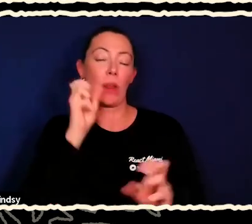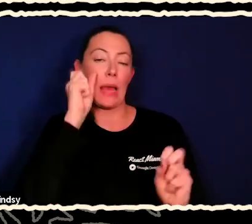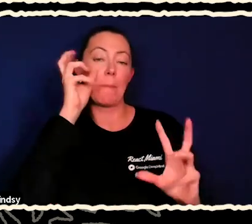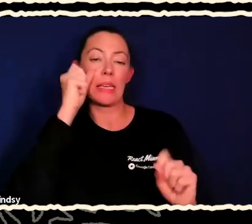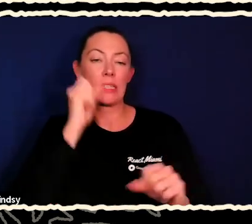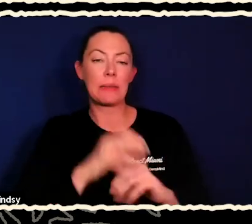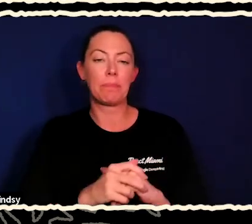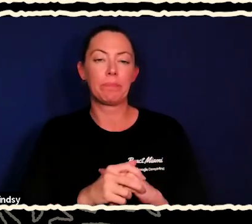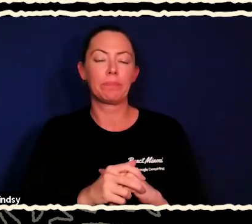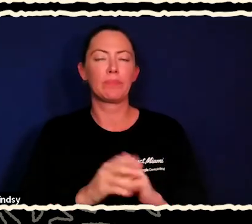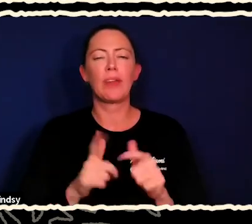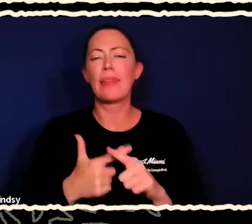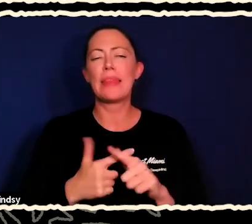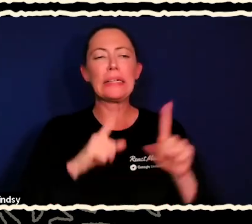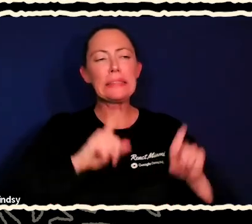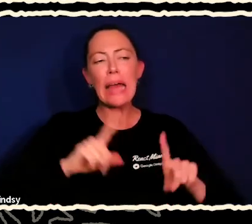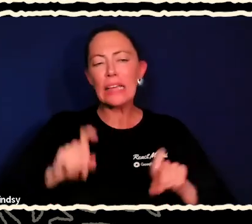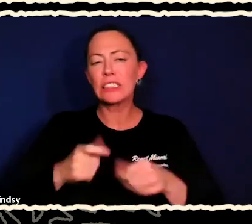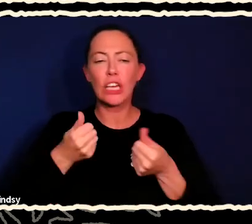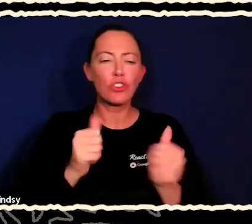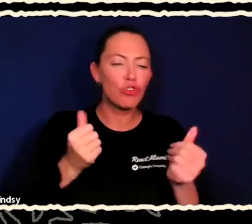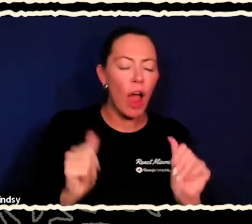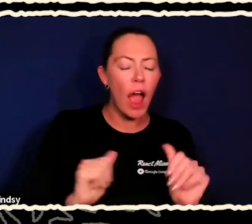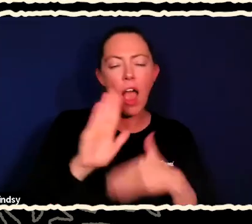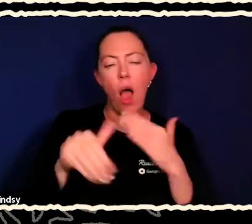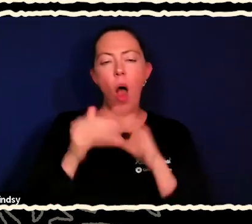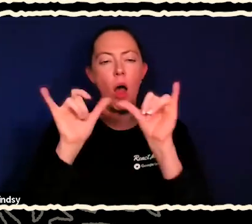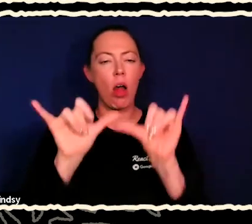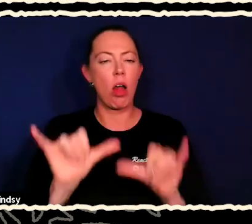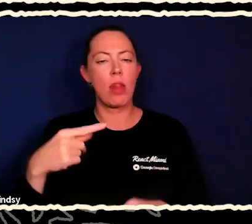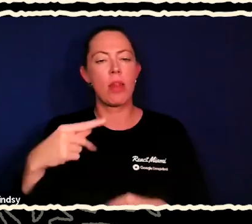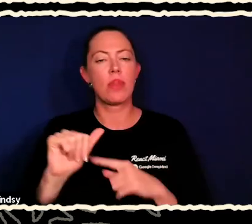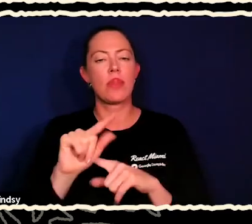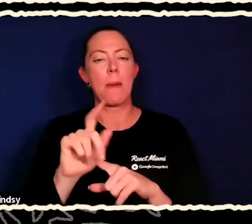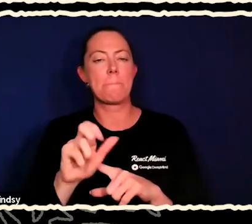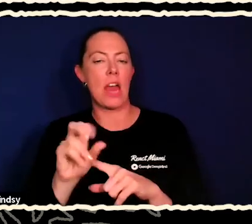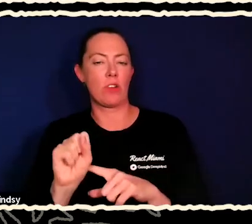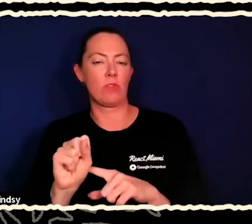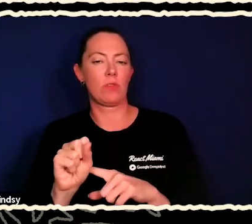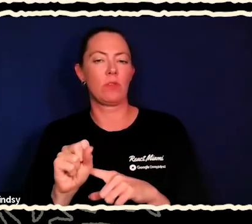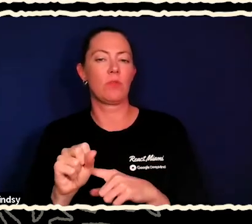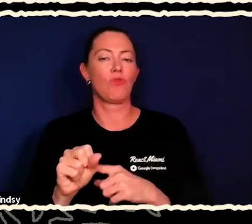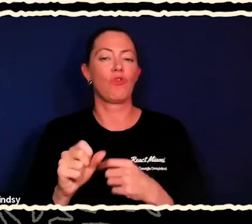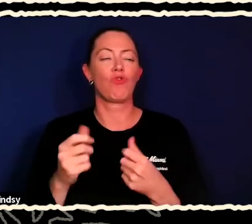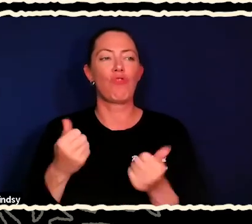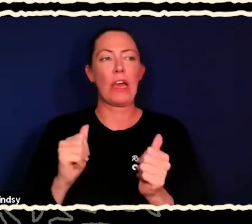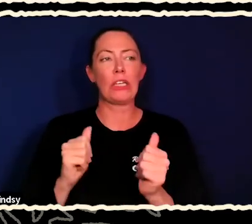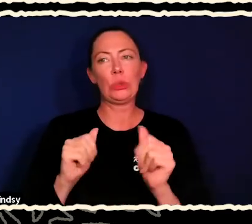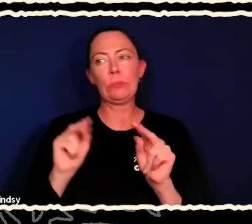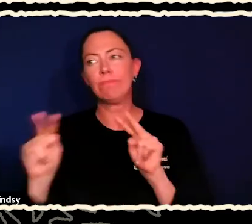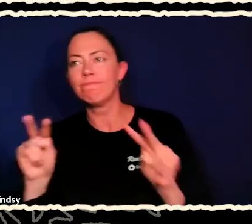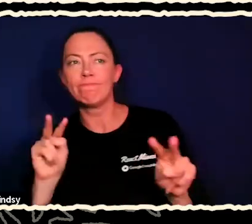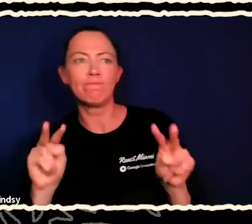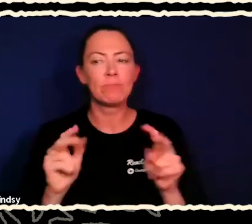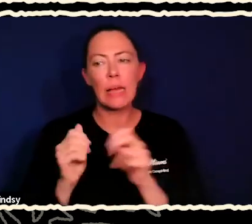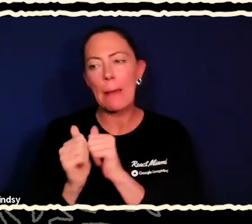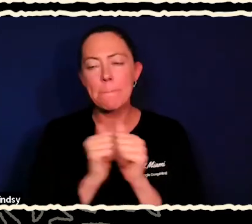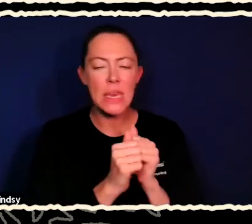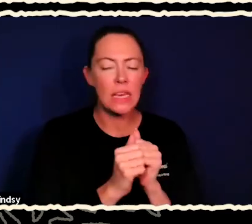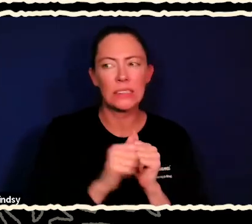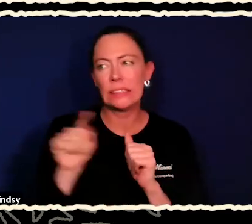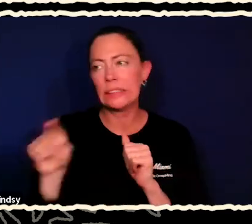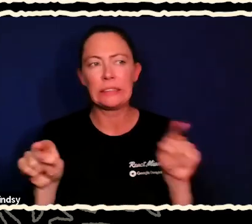exist. Test them. Let them compete. Figure the one that is the most fit for your